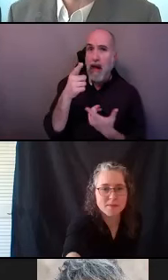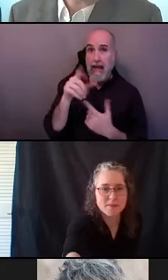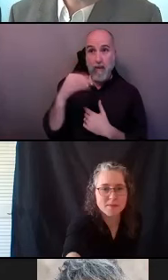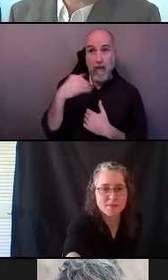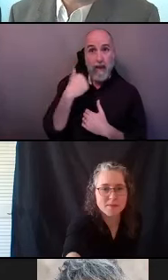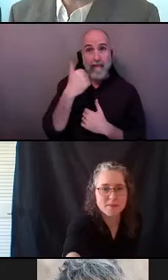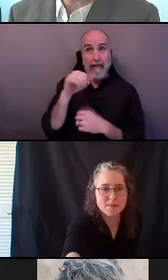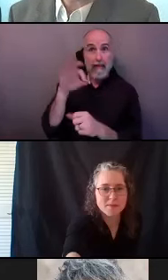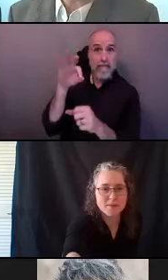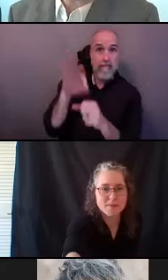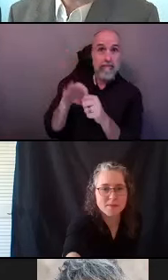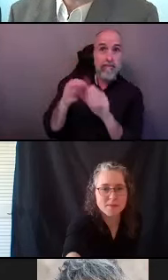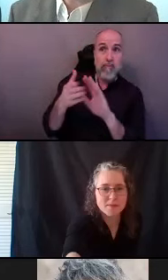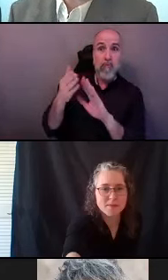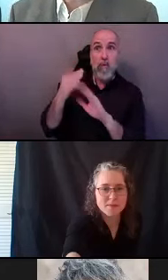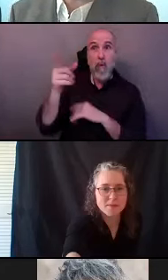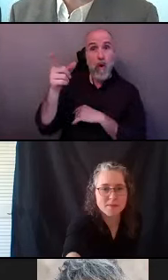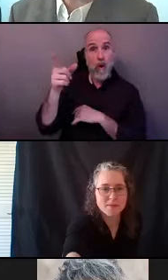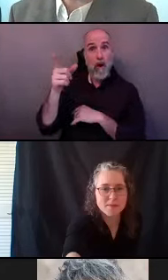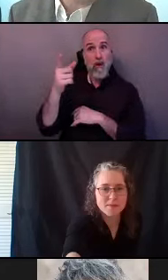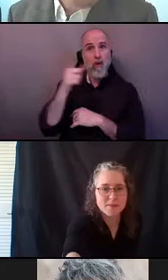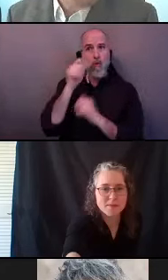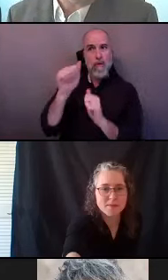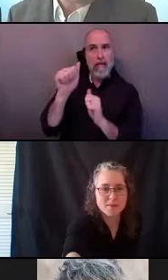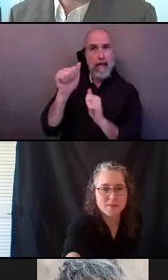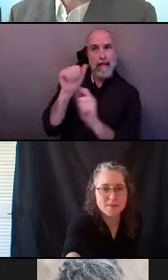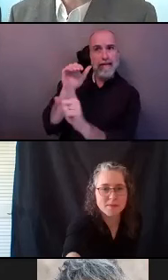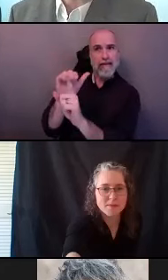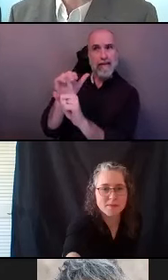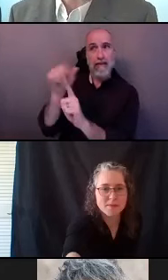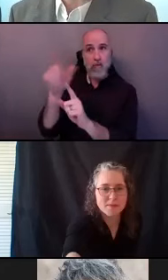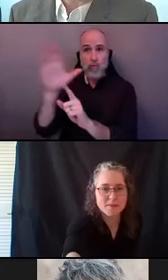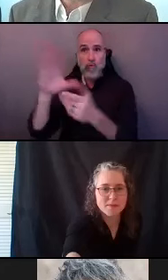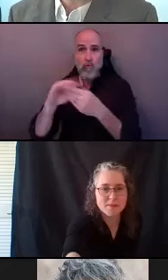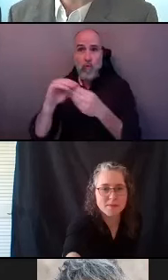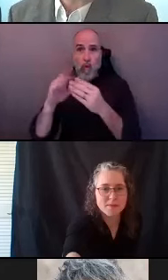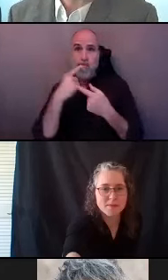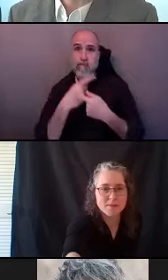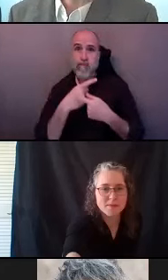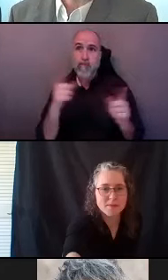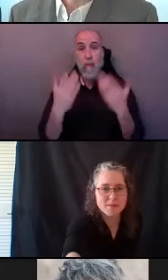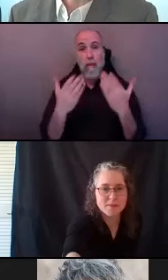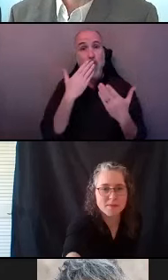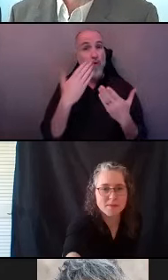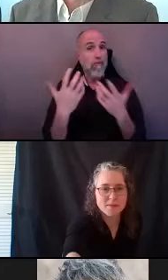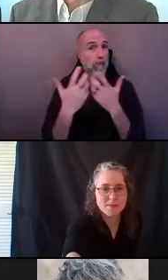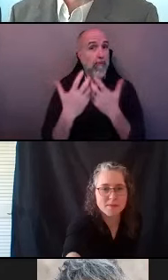officials that have a personal story to share, and get them in that partnership.